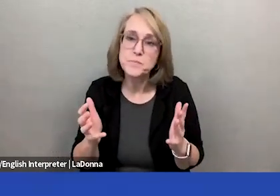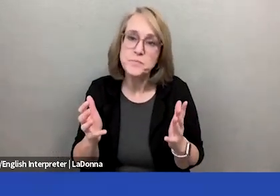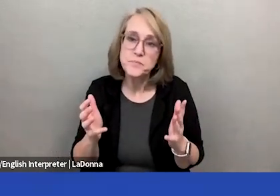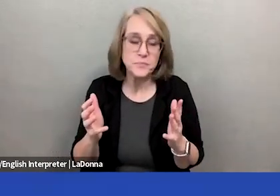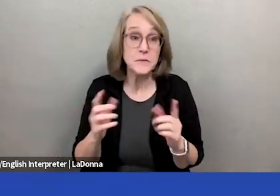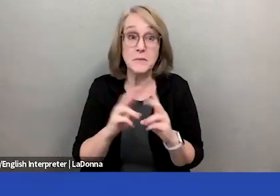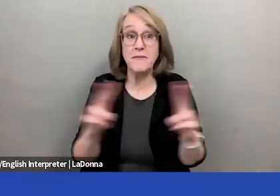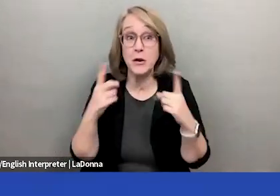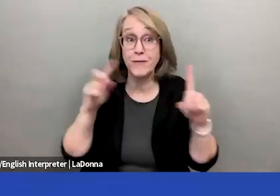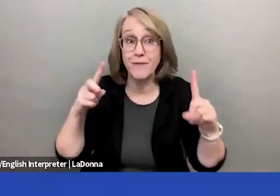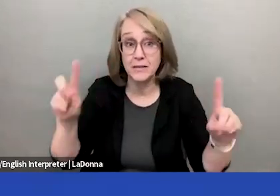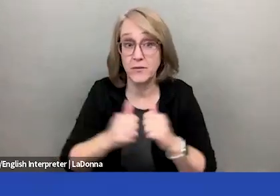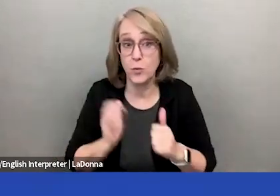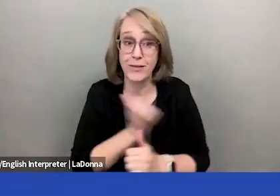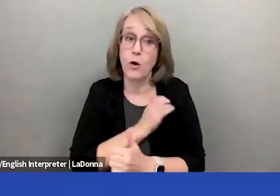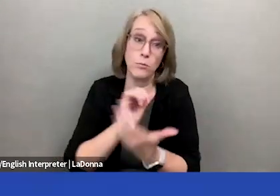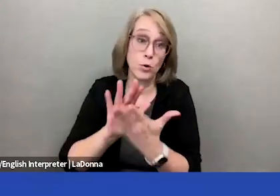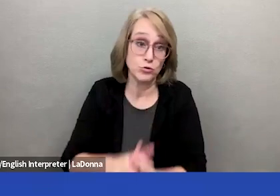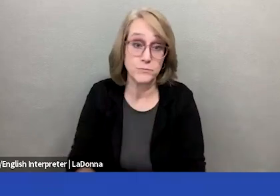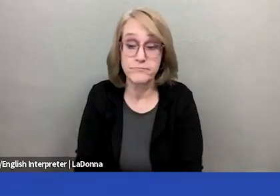been very effective so far."